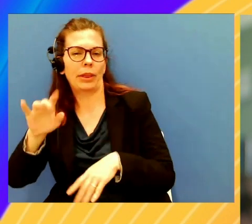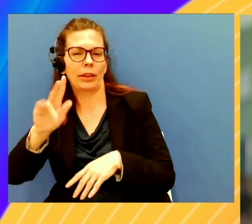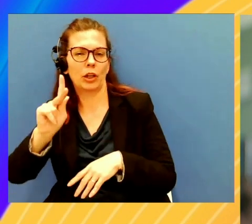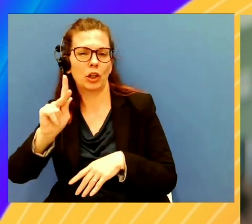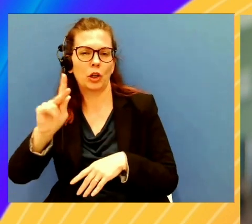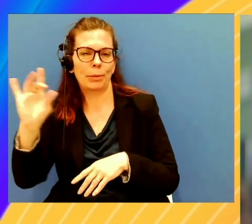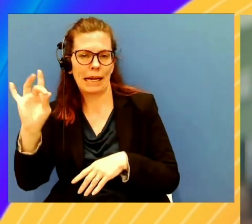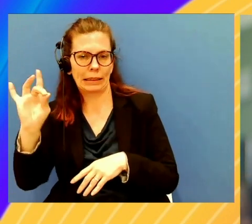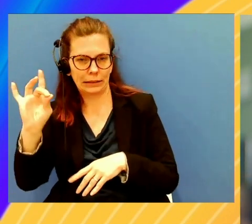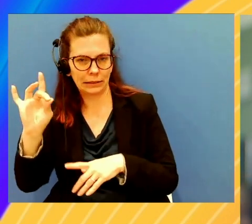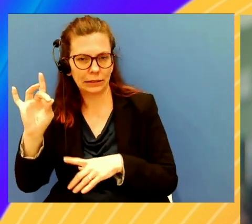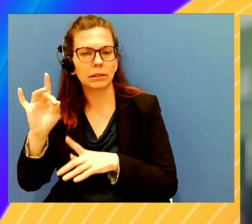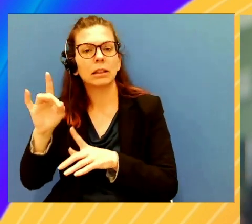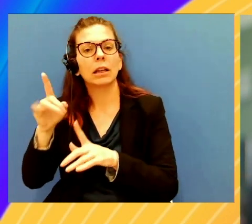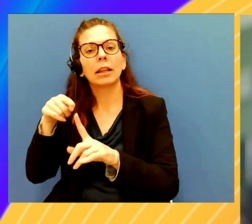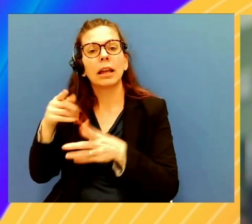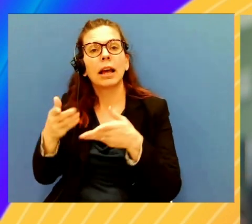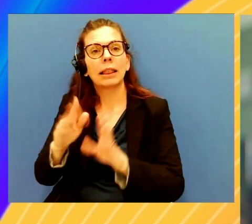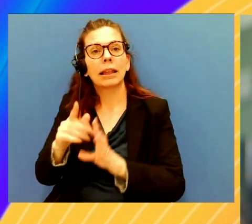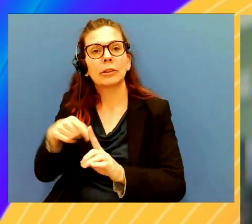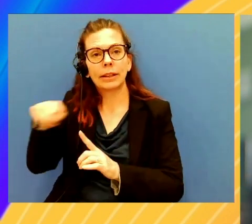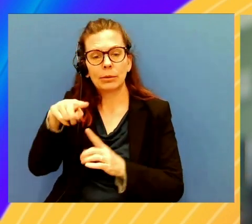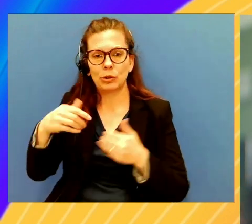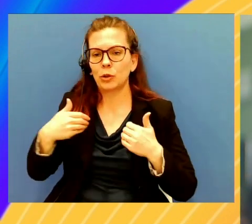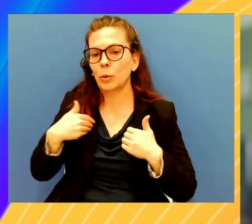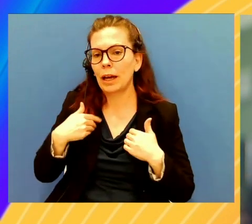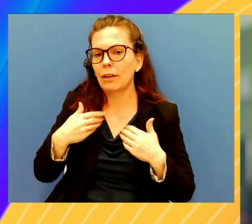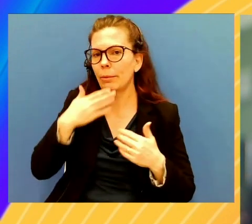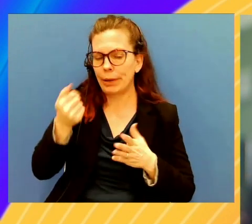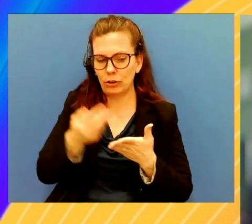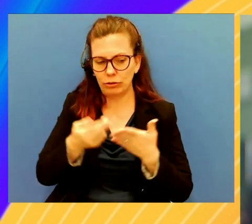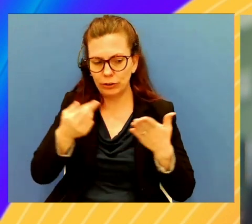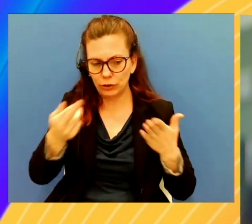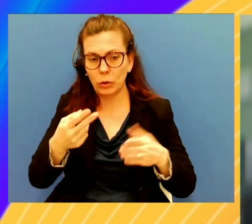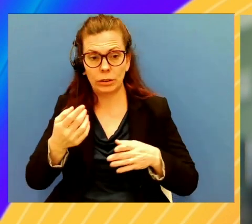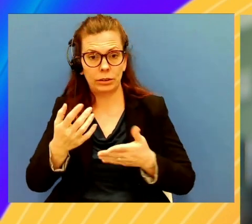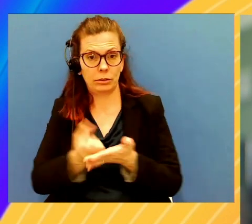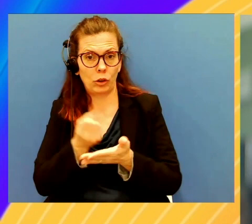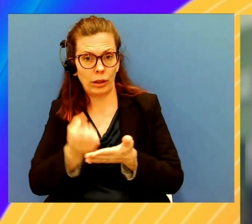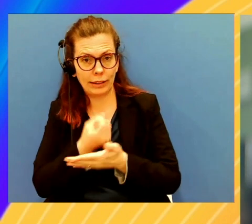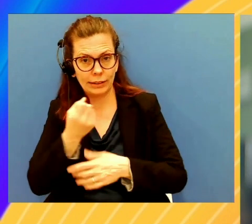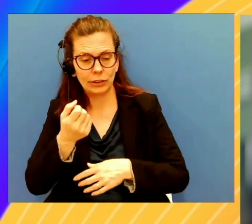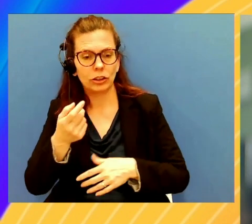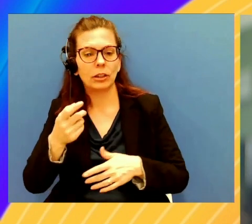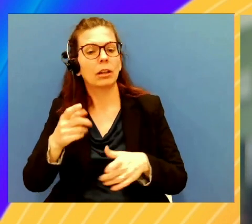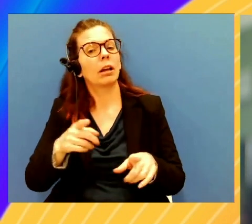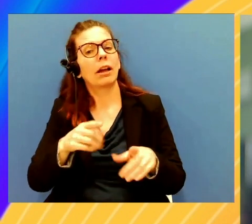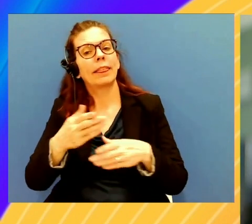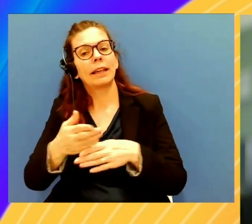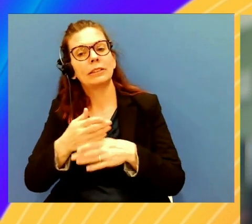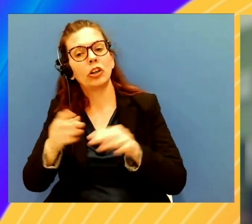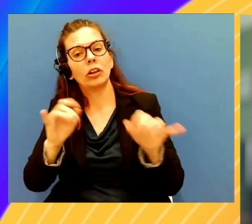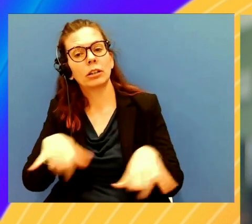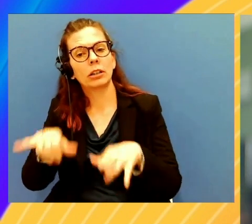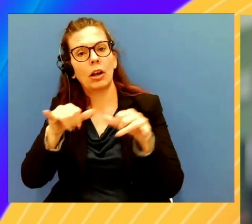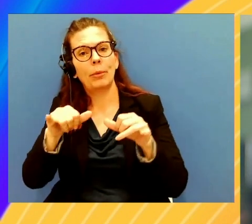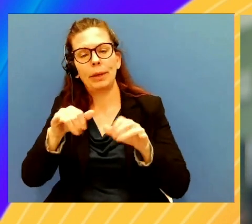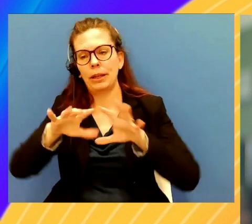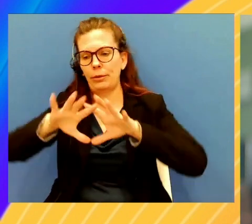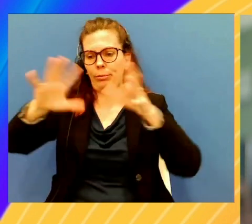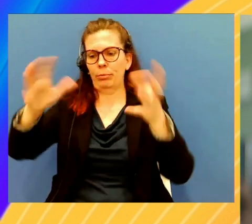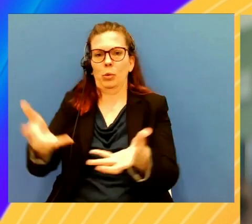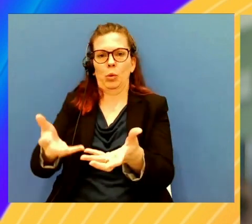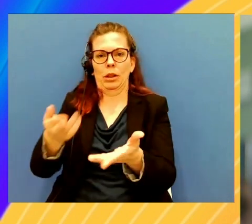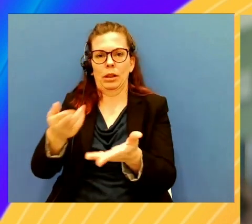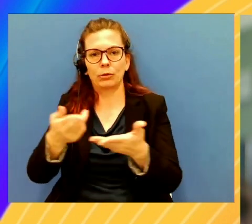That makes them have better resource utilization. They can share a common pool of resources that